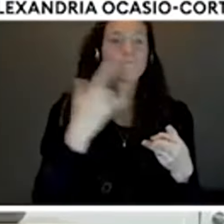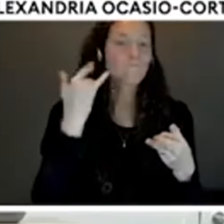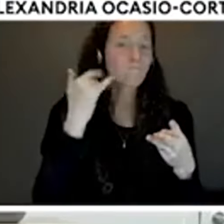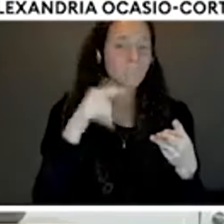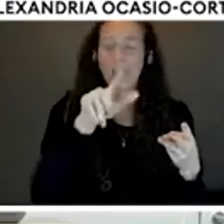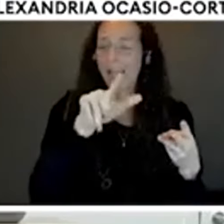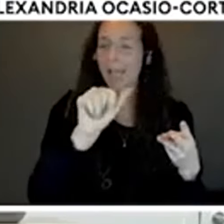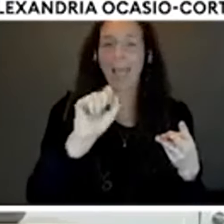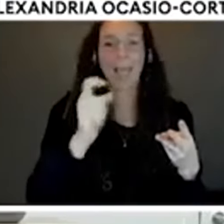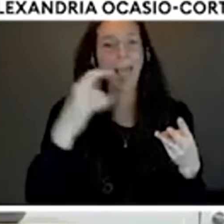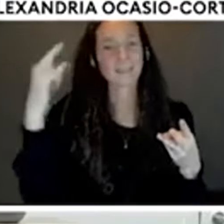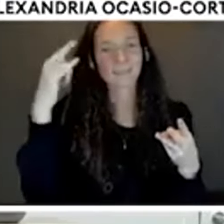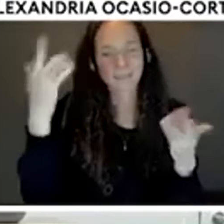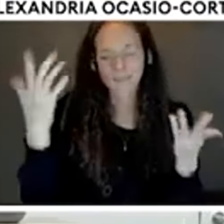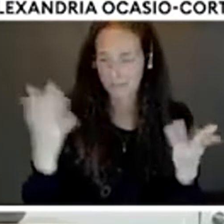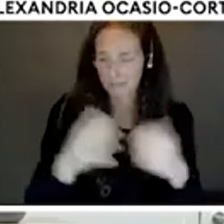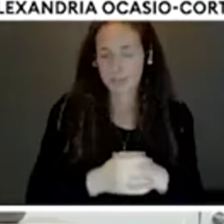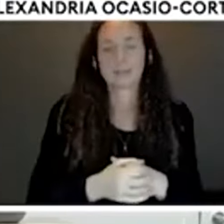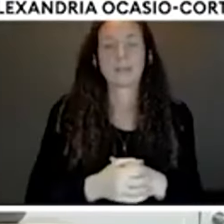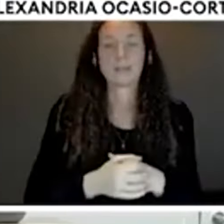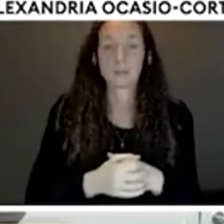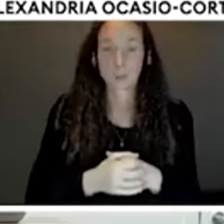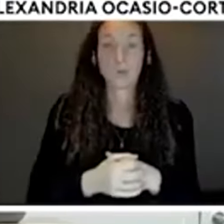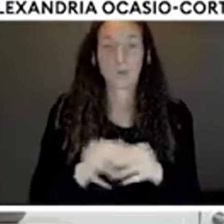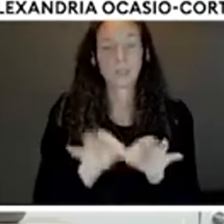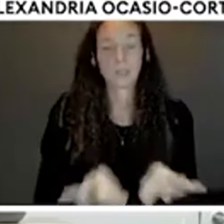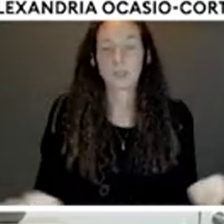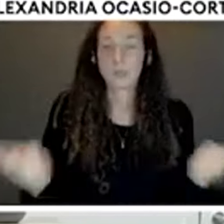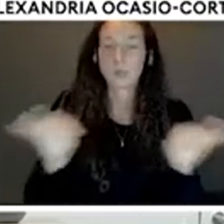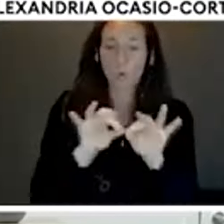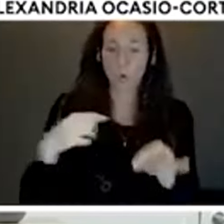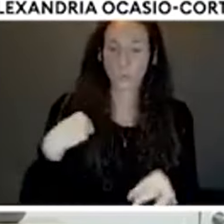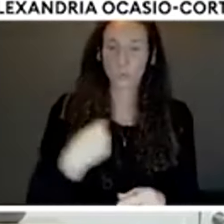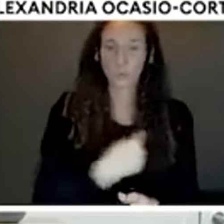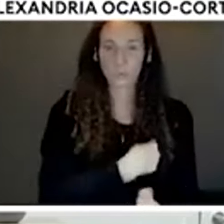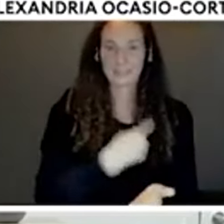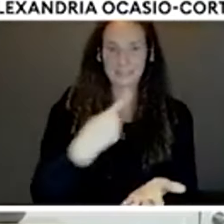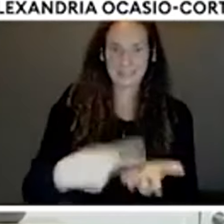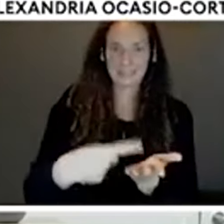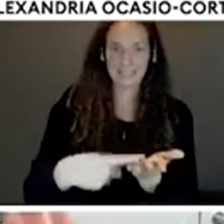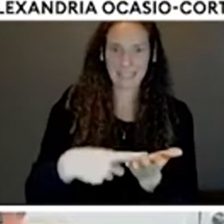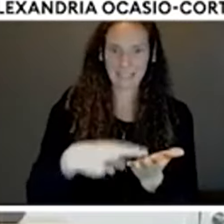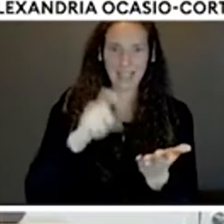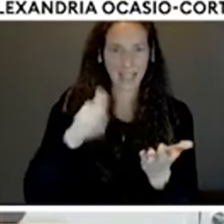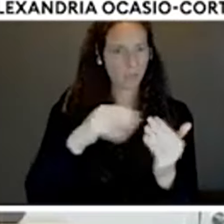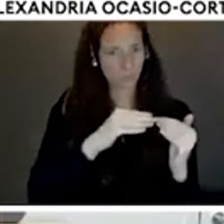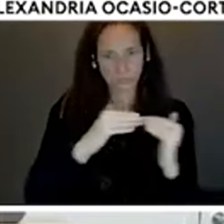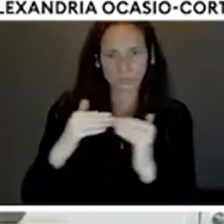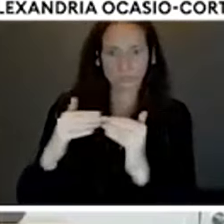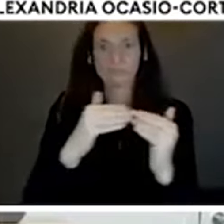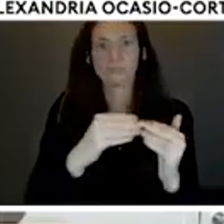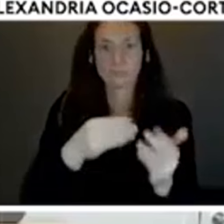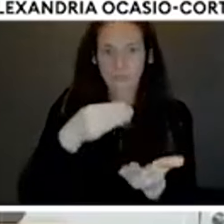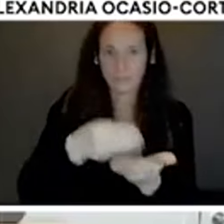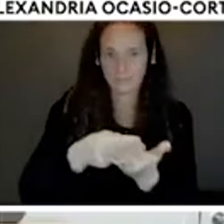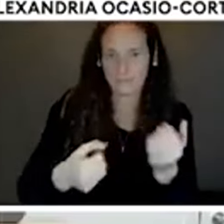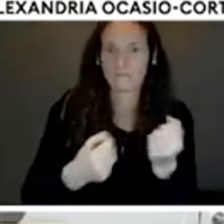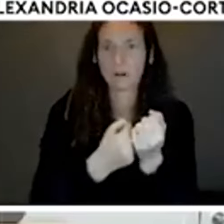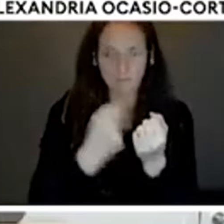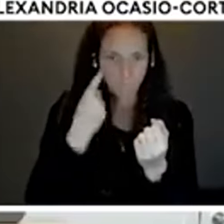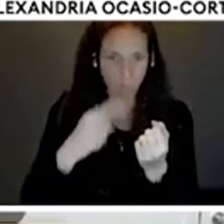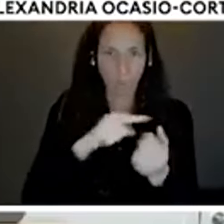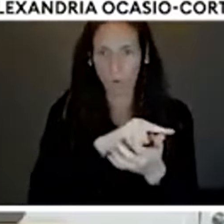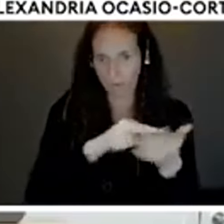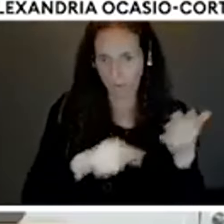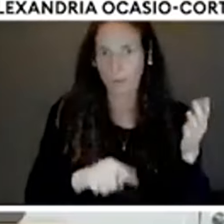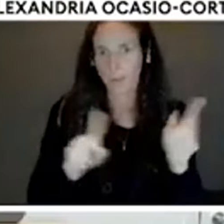that we talk about having actual equity in this funding here. So the first thing on that,